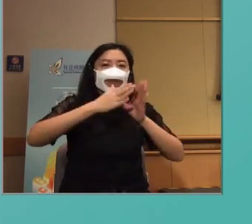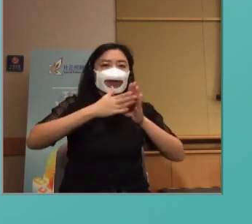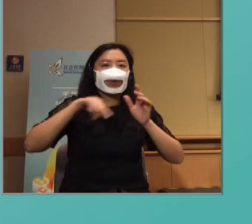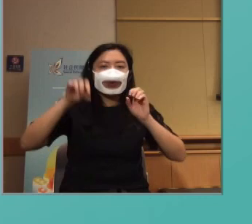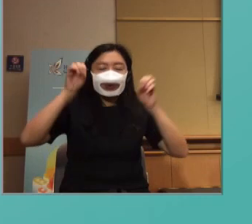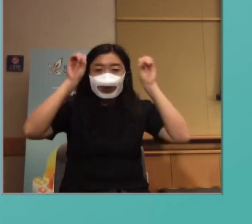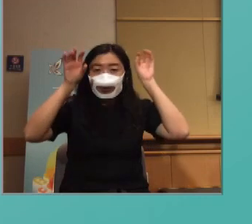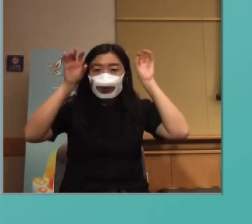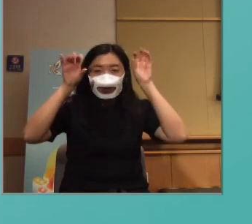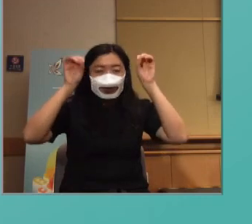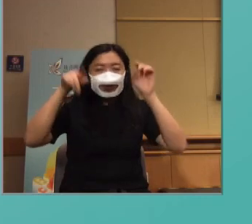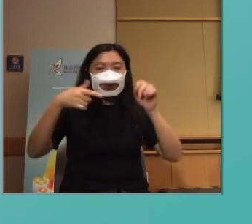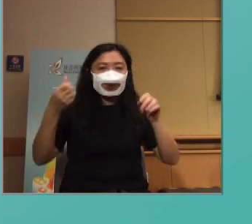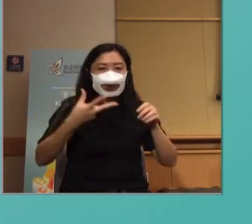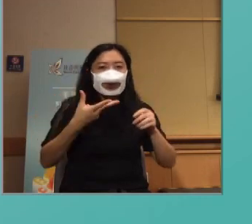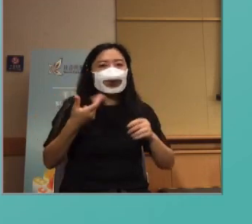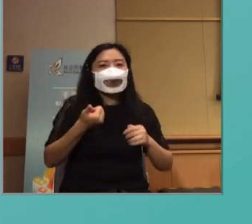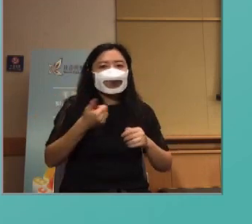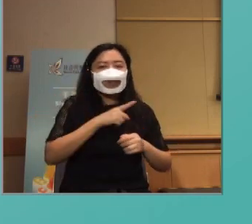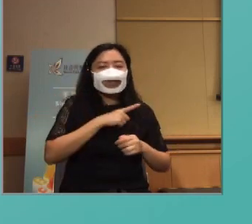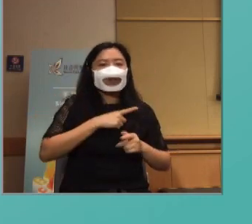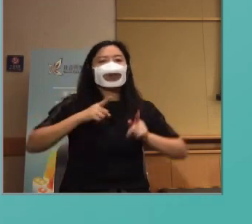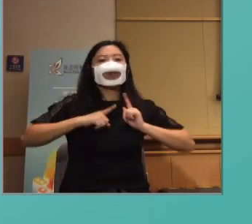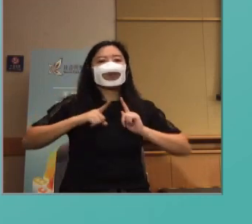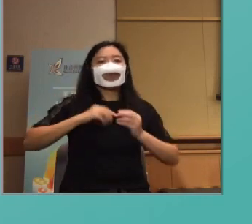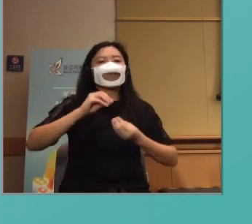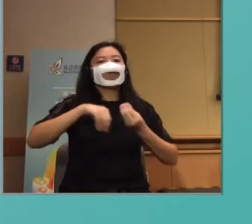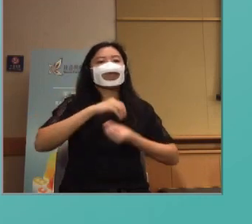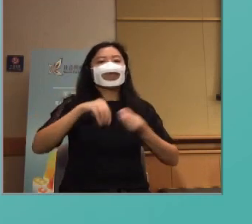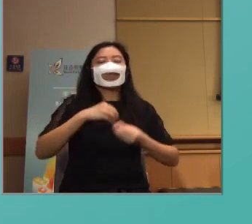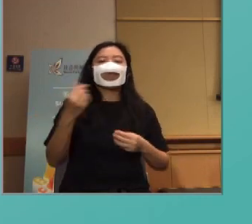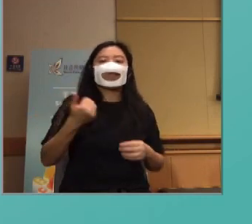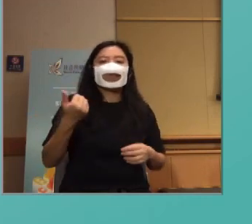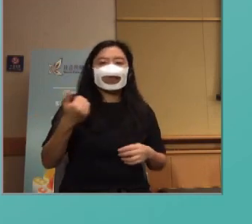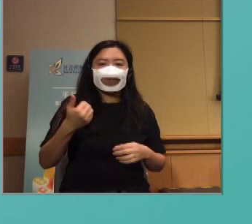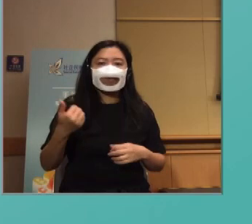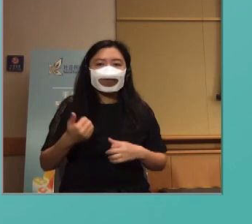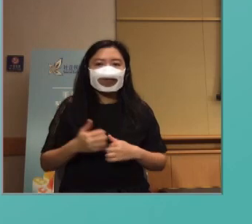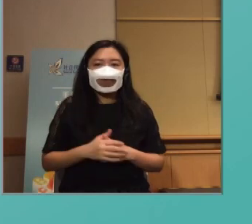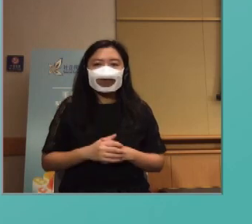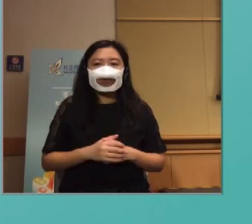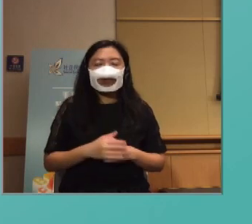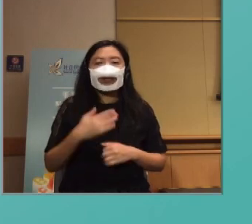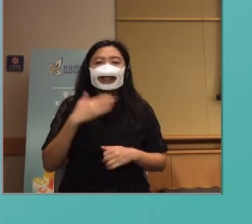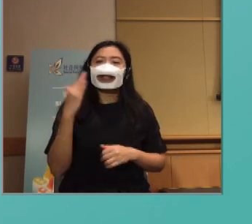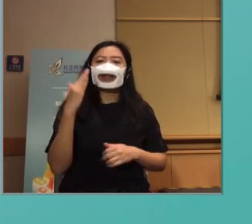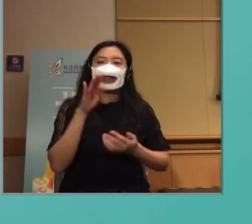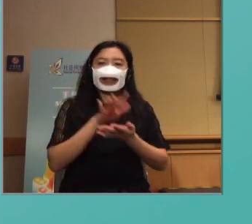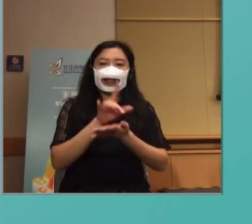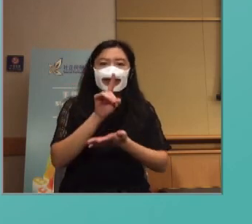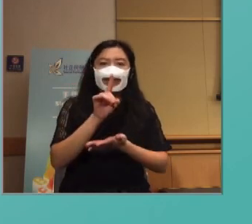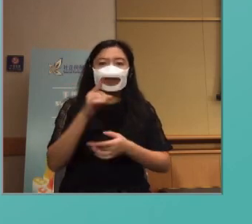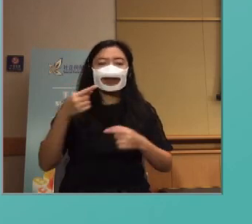I got into NFTs with a fervor about 1.5 years or so ago,